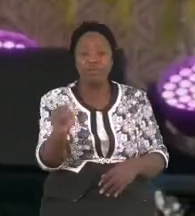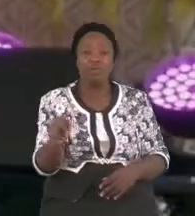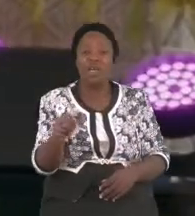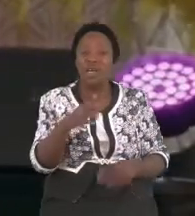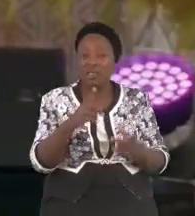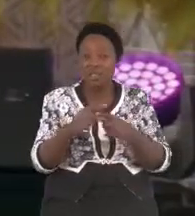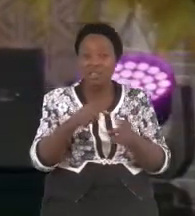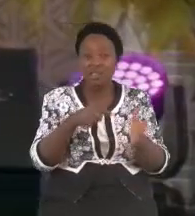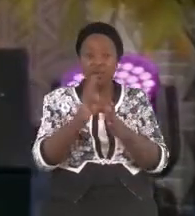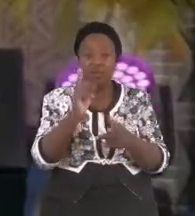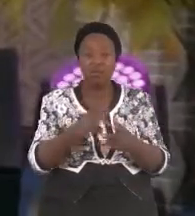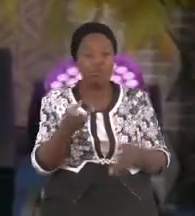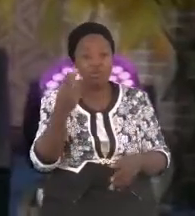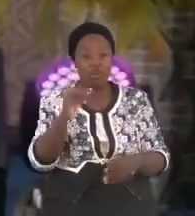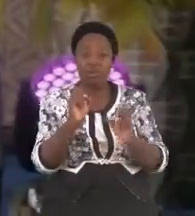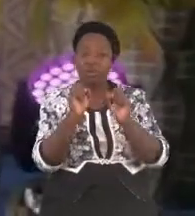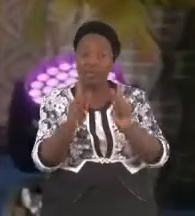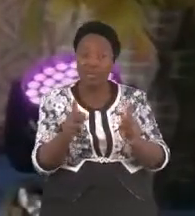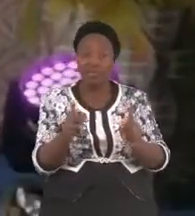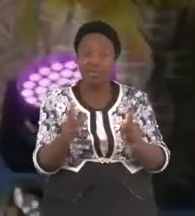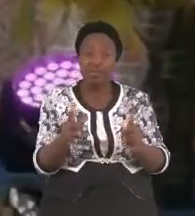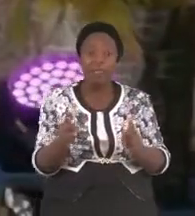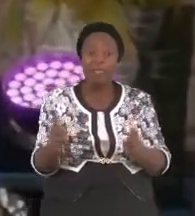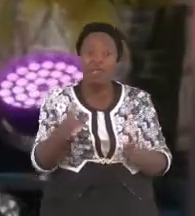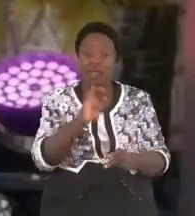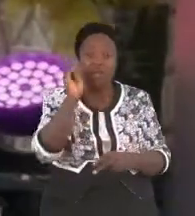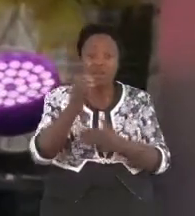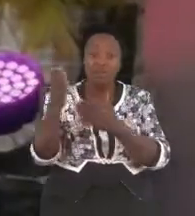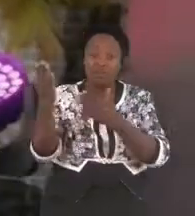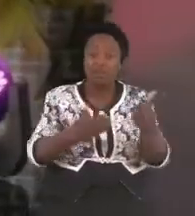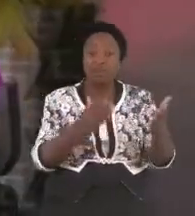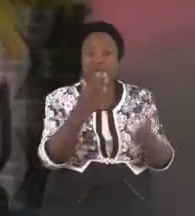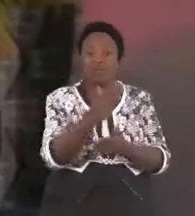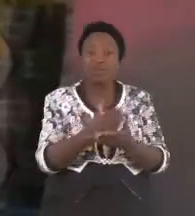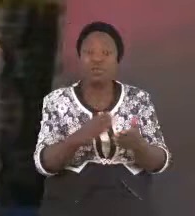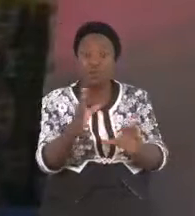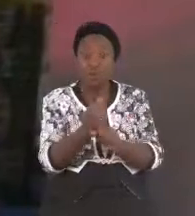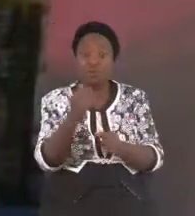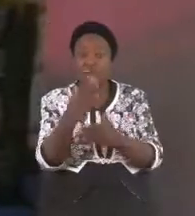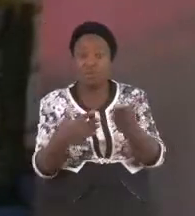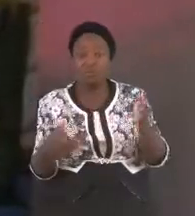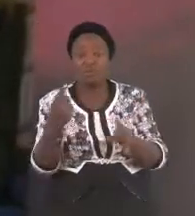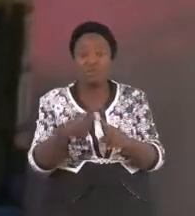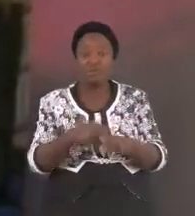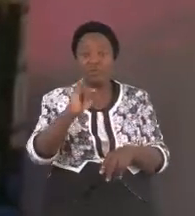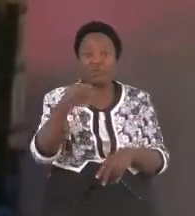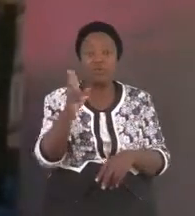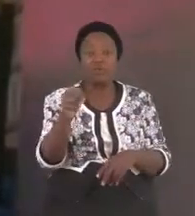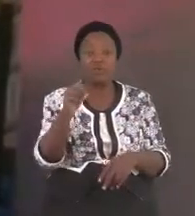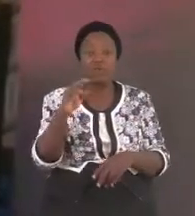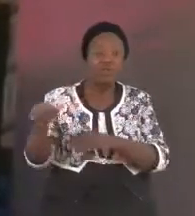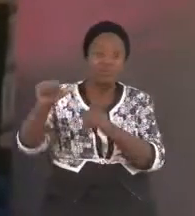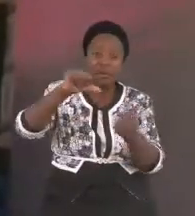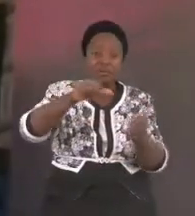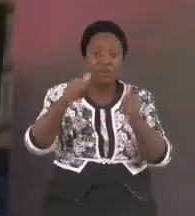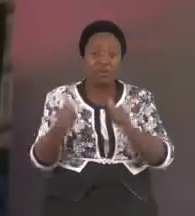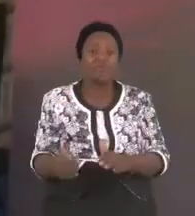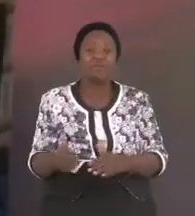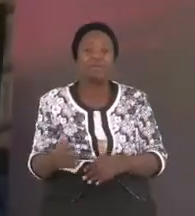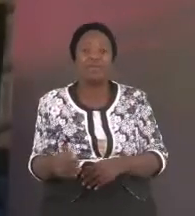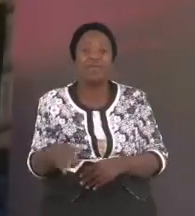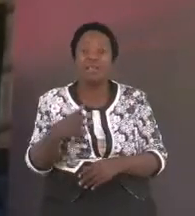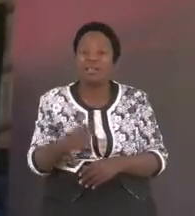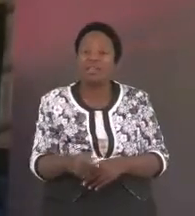privileged. He got something from John the Baptist, the fervency of spirit. He got